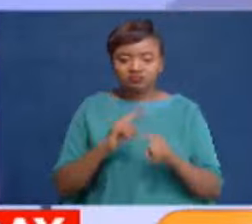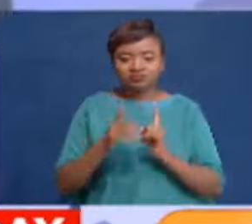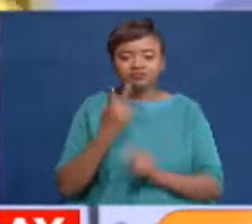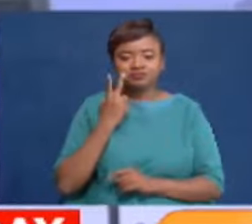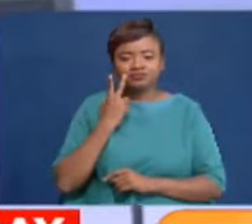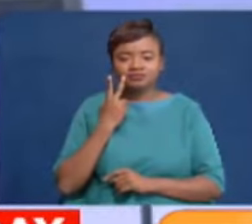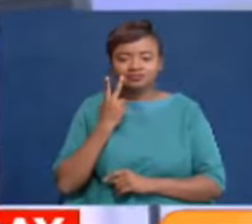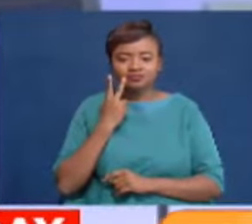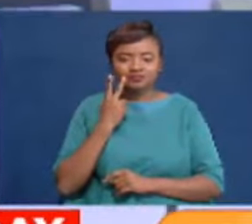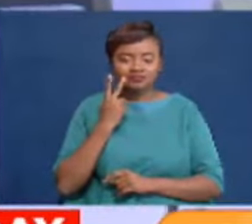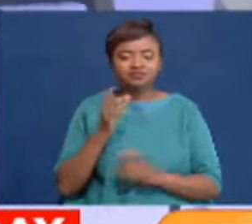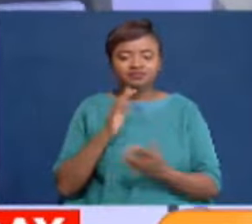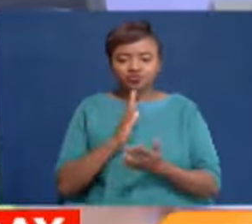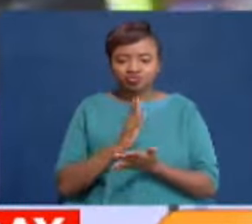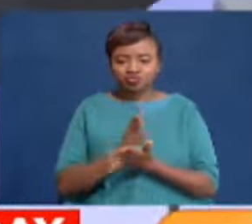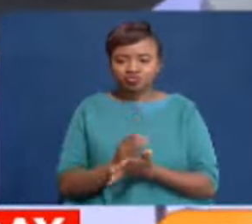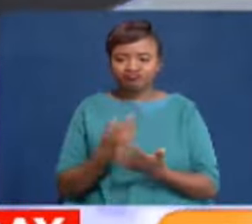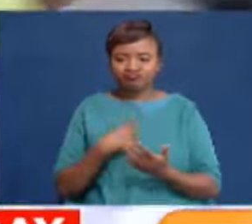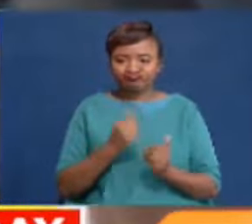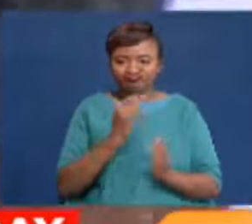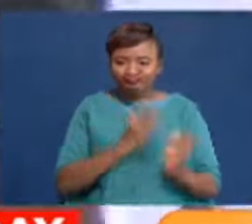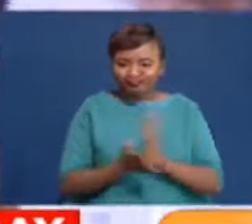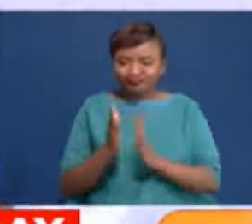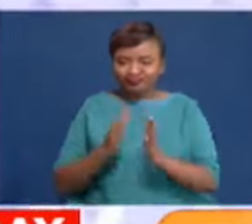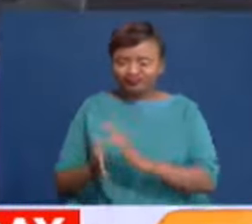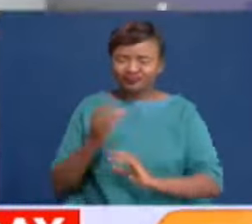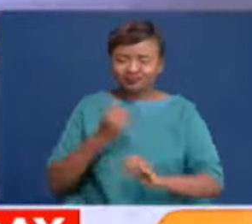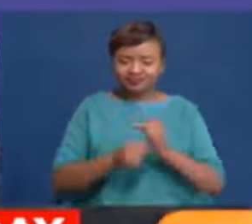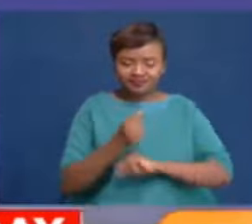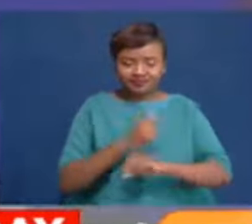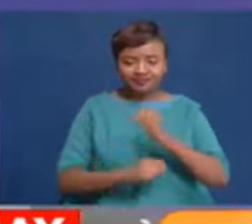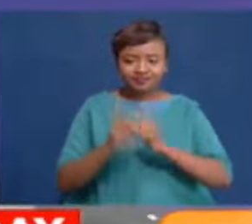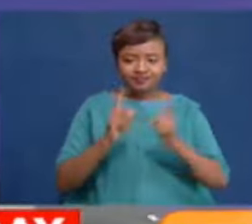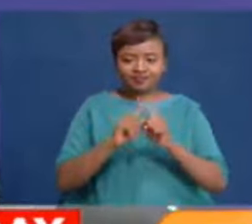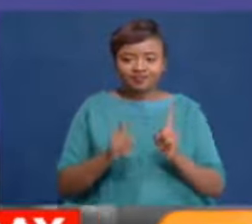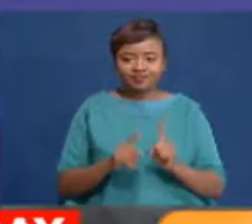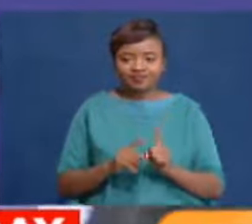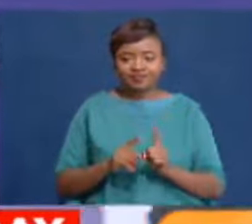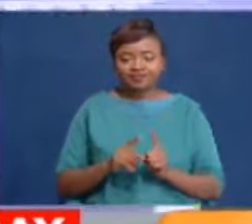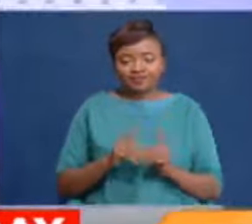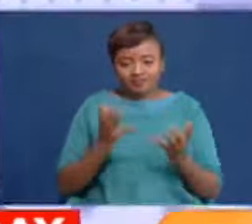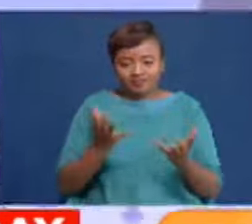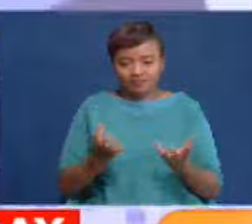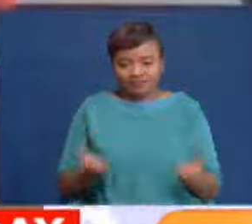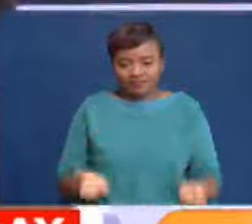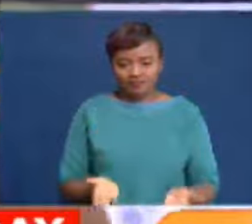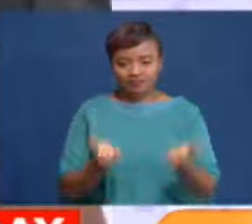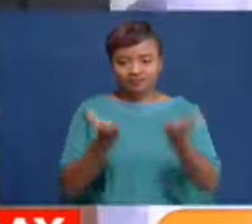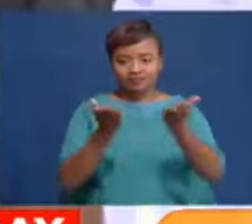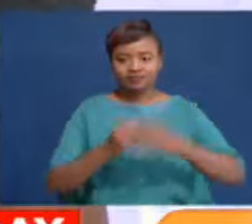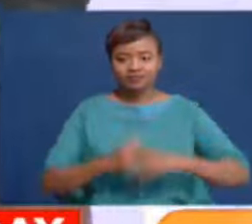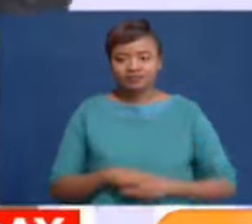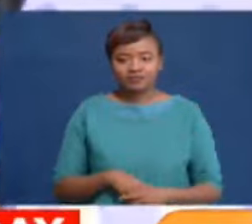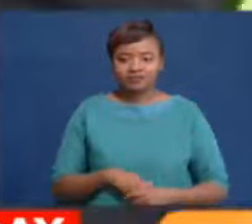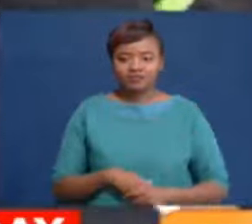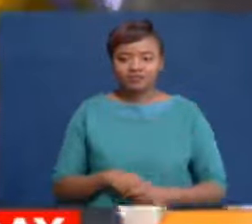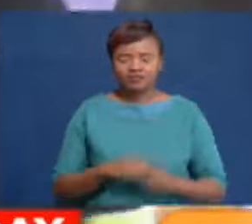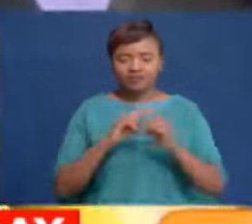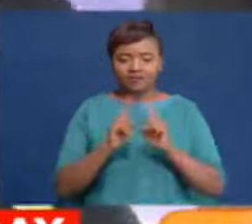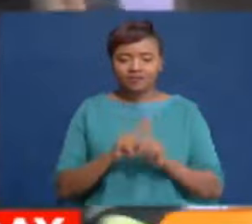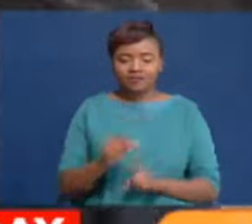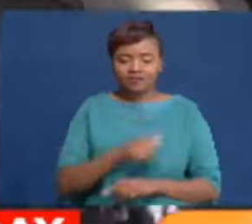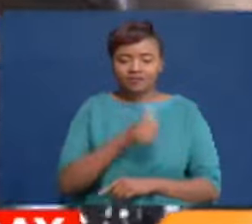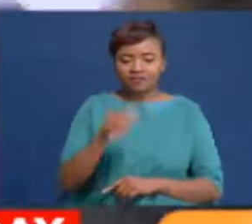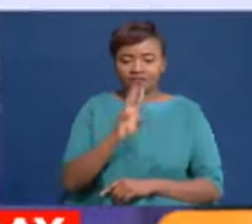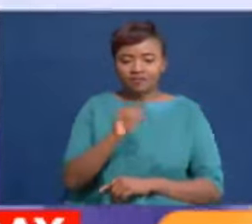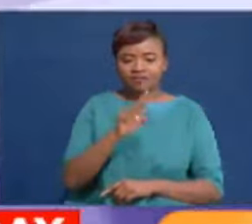Brazil exposed the soft underbelly of the Malkia Strikers, and the technical bench got some homework to do. Coach Japheth Munala worked on the center